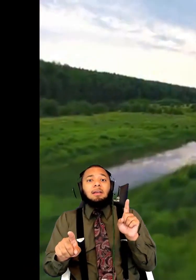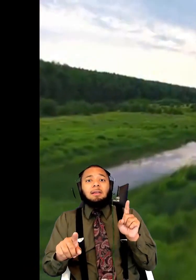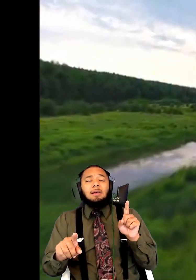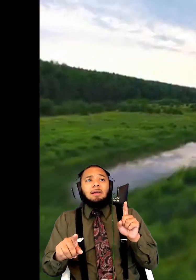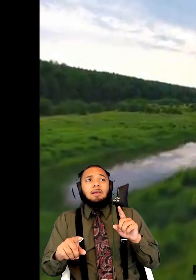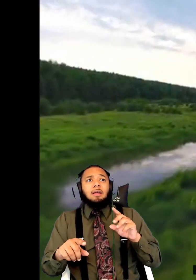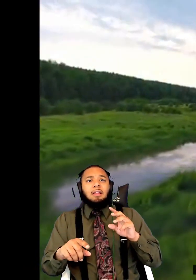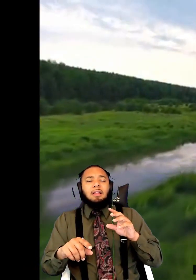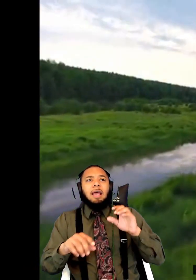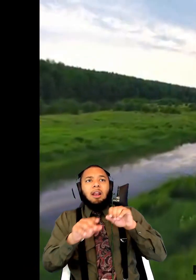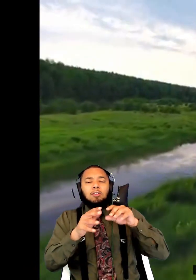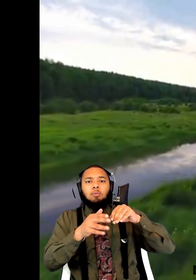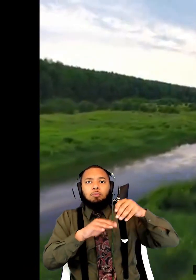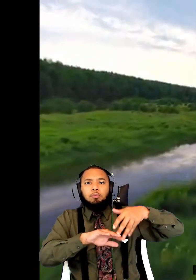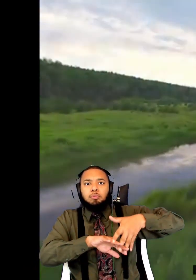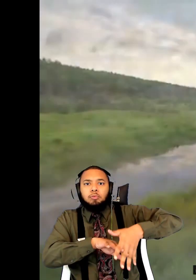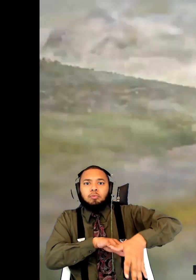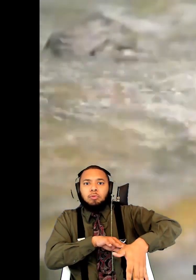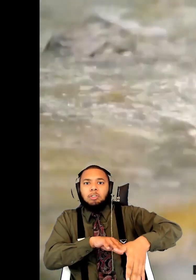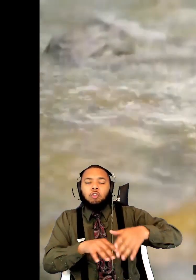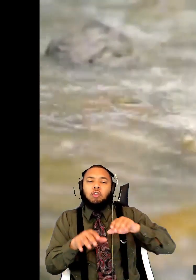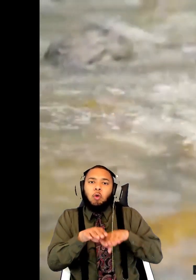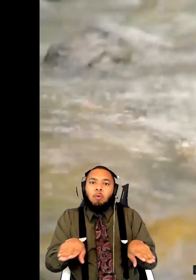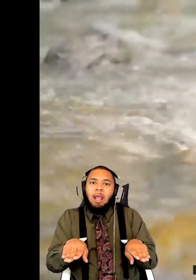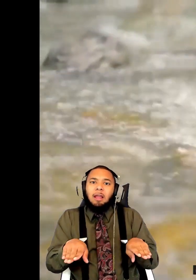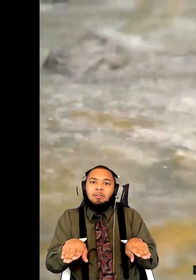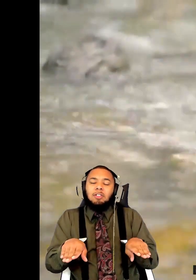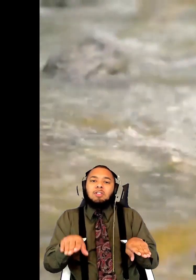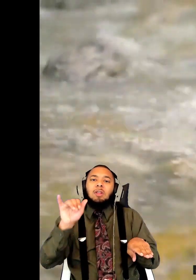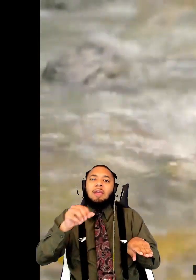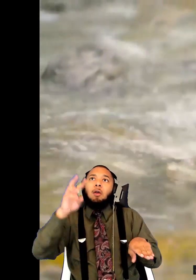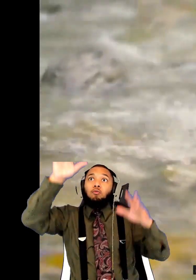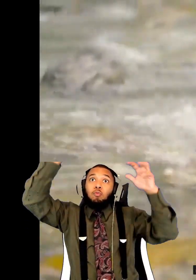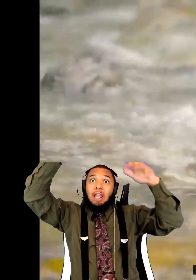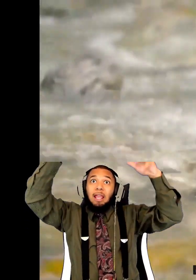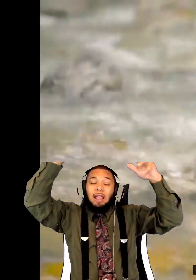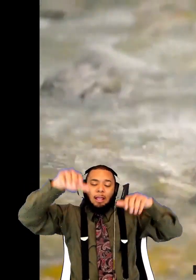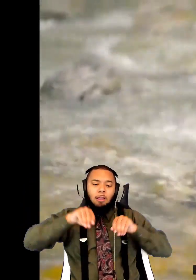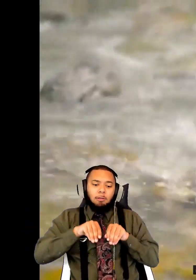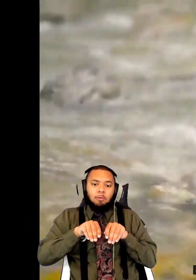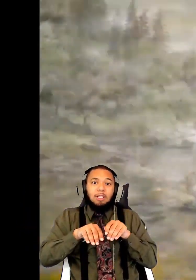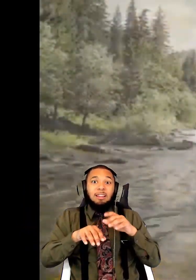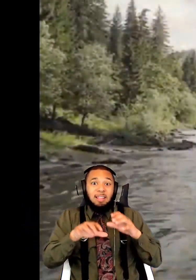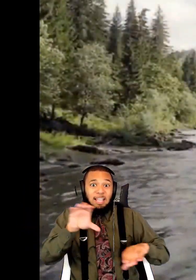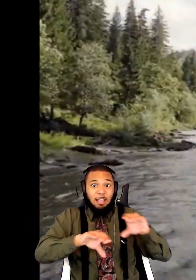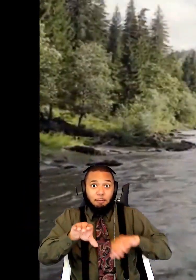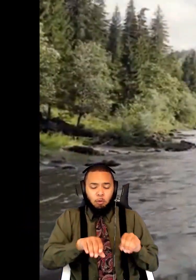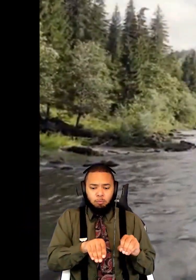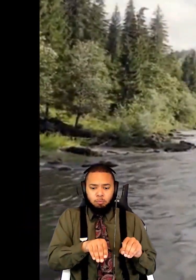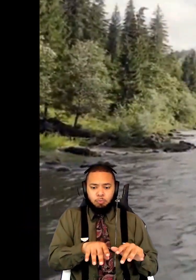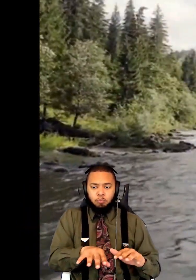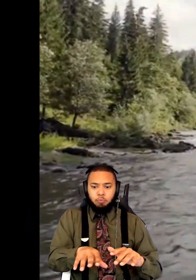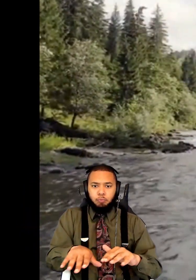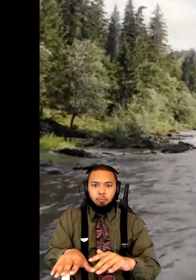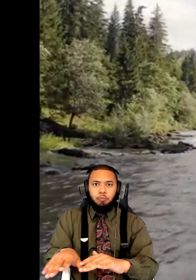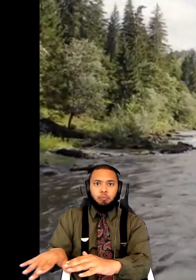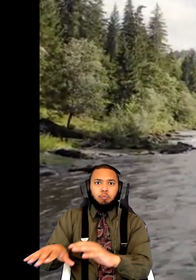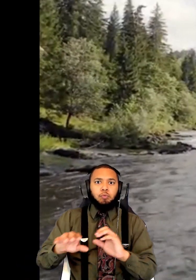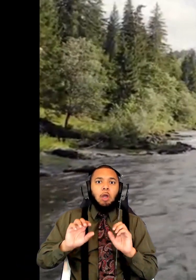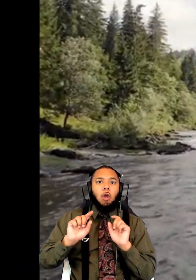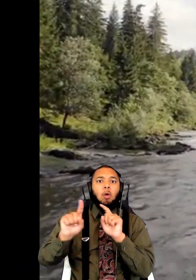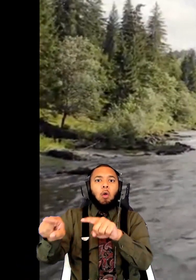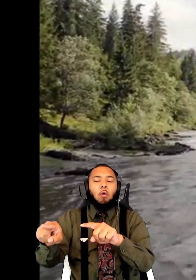way, to the lowest point, which is going to be, a pond or a stream or a river. And most rivers and streams make their way back to